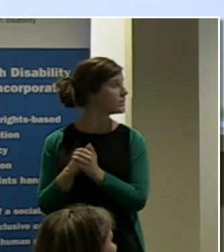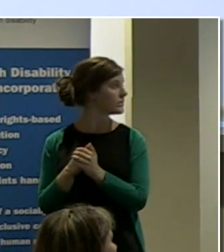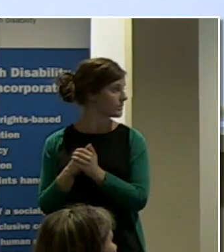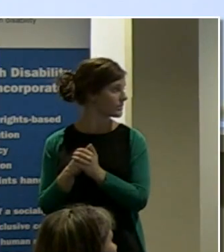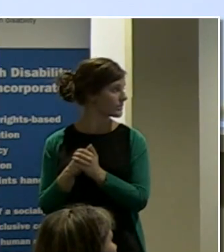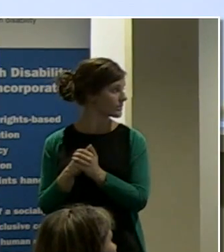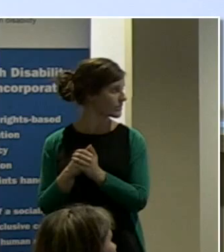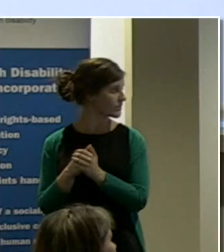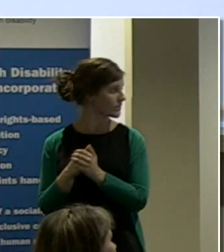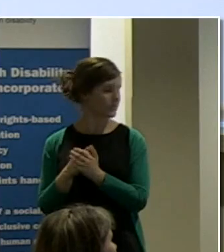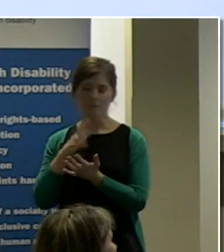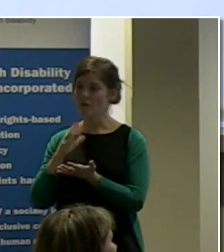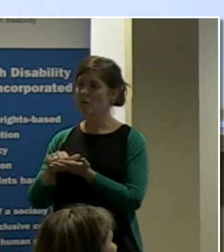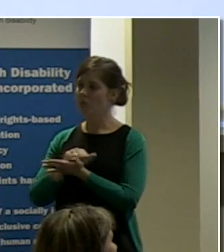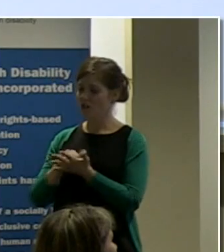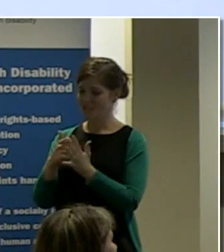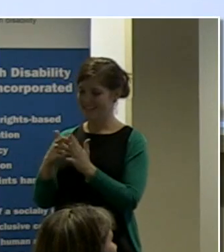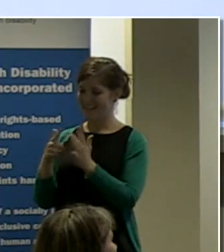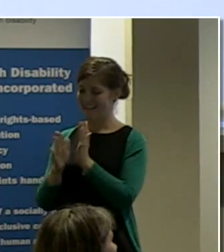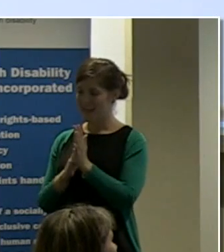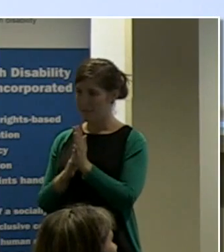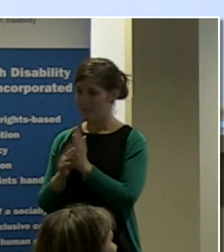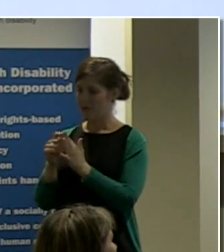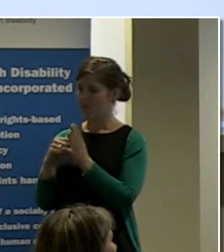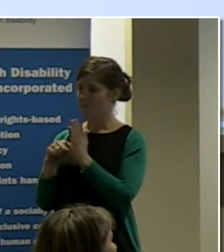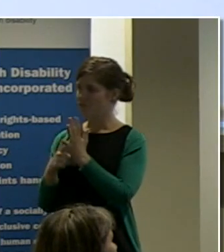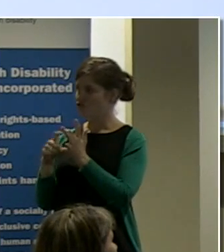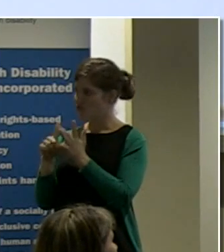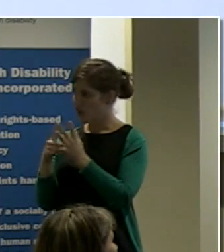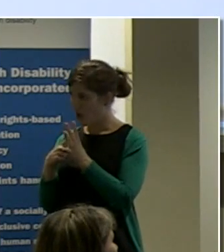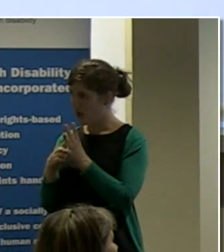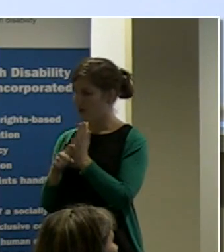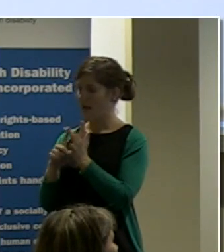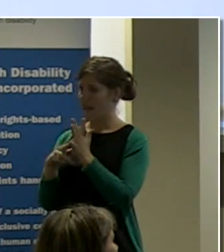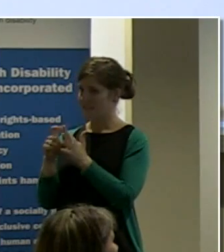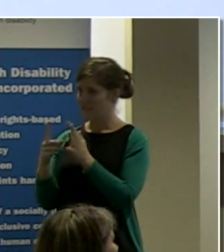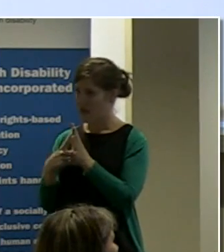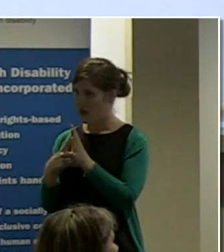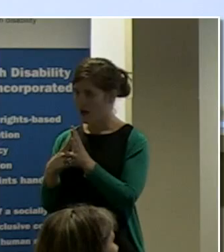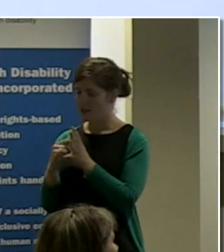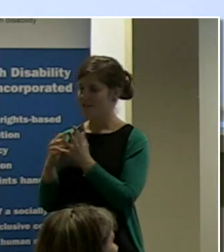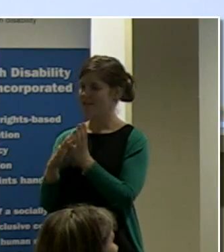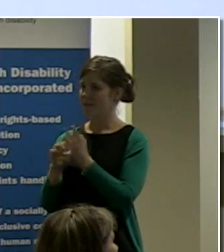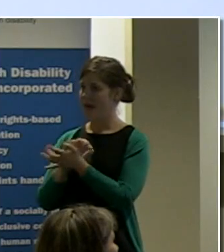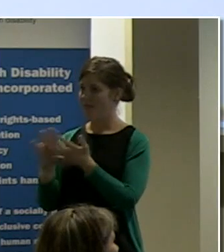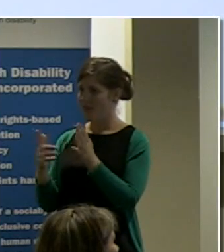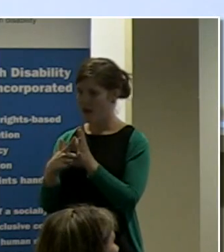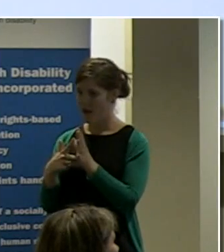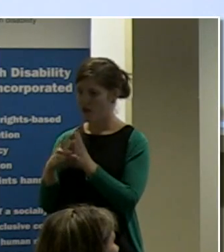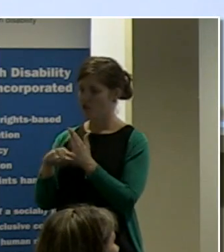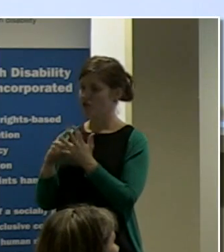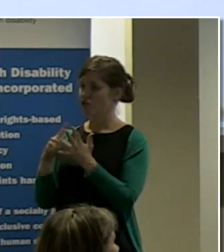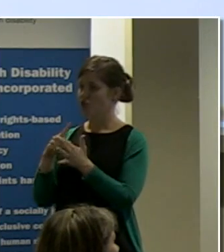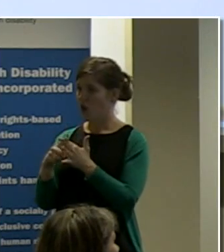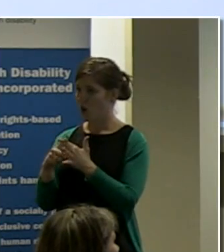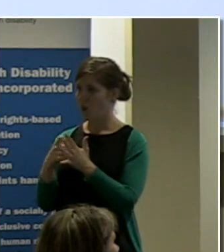Tim Jones, Patricia Byrne, Linda Palmer, Samantha French, Joe Mannix,